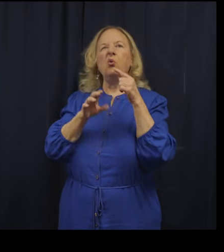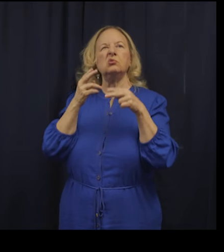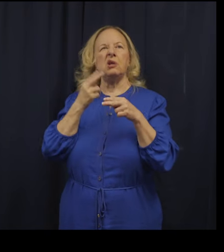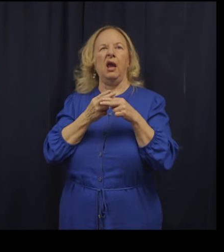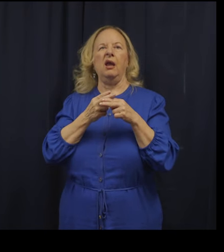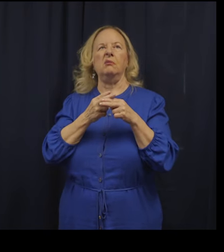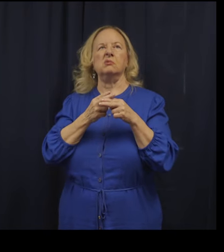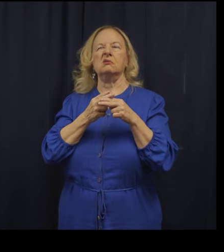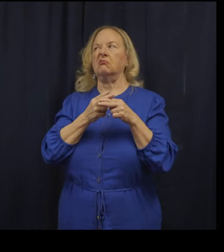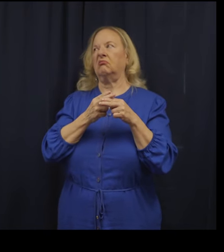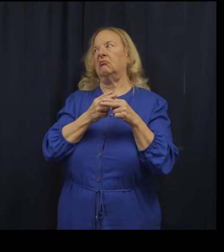names?